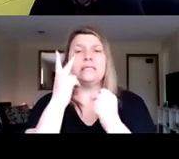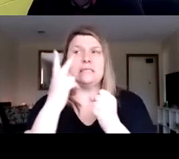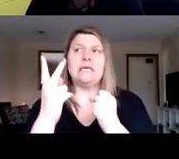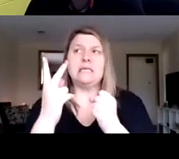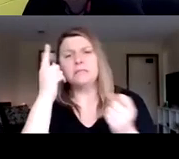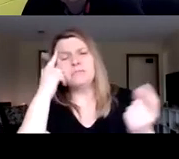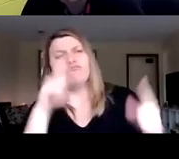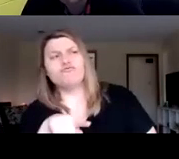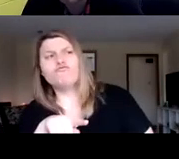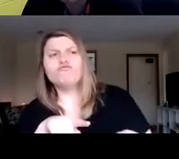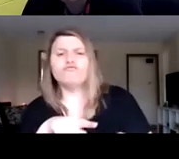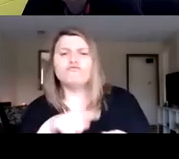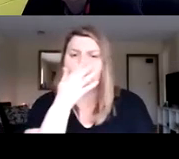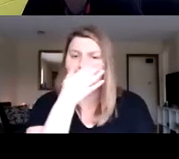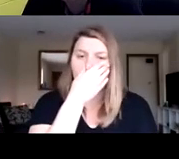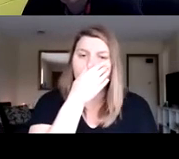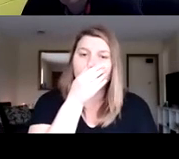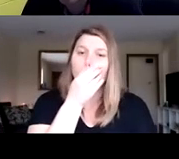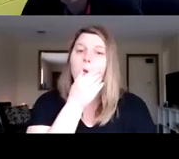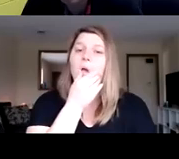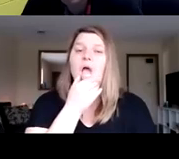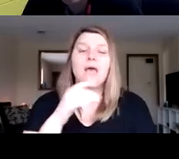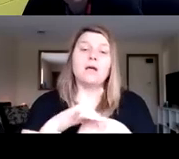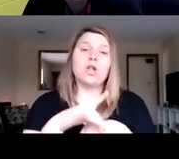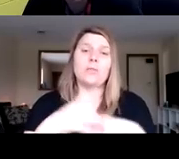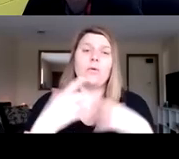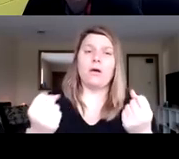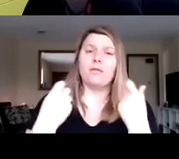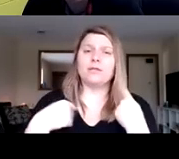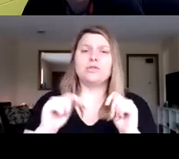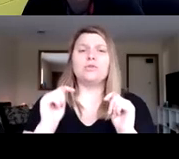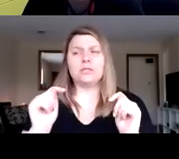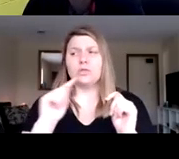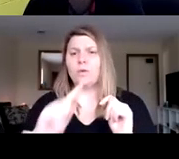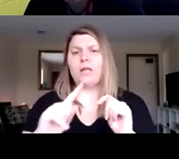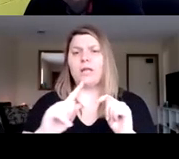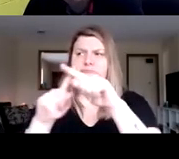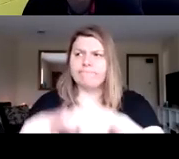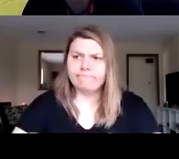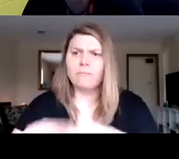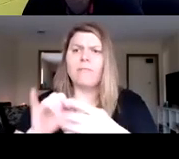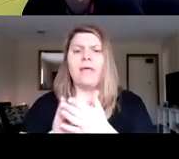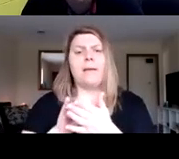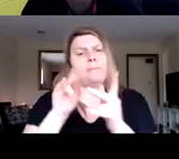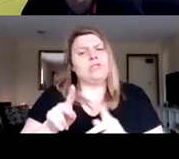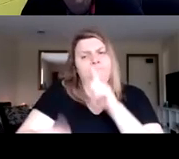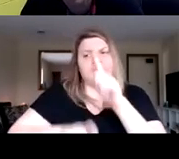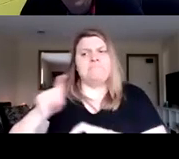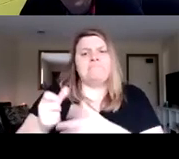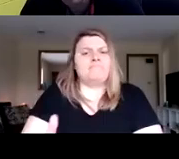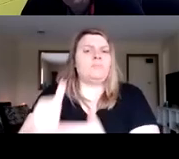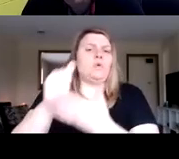you in global health, and try to really lean on that person to help